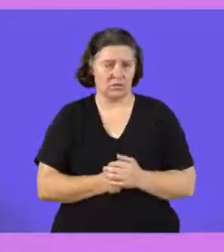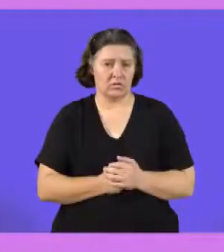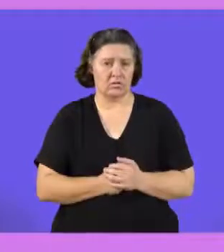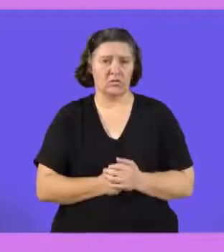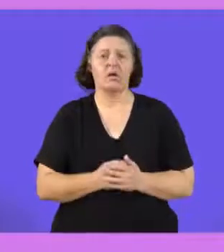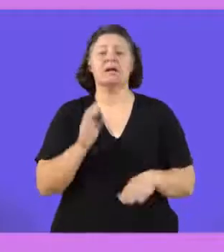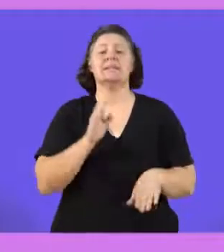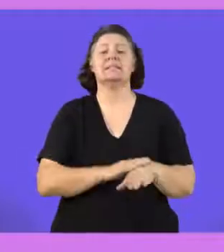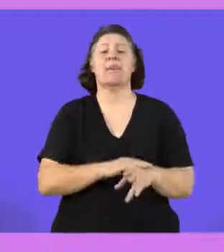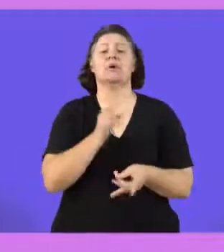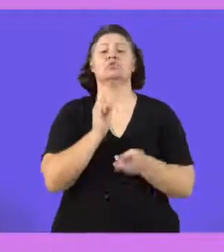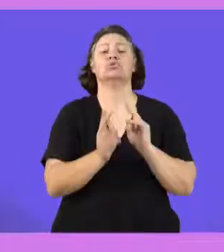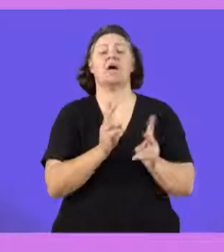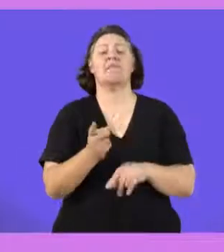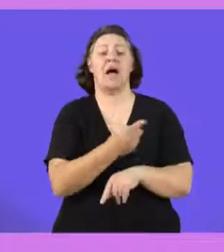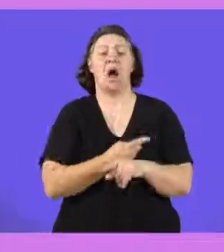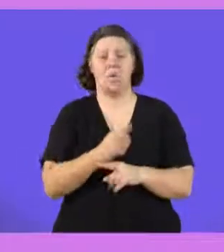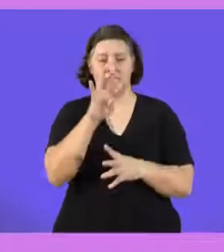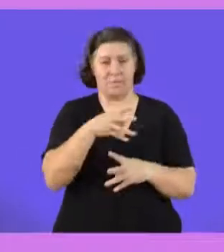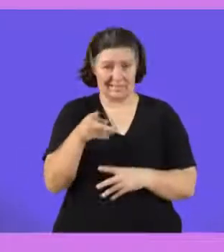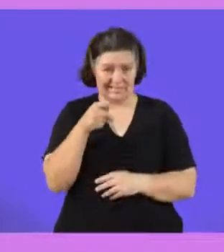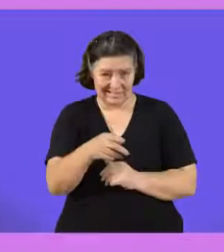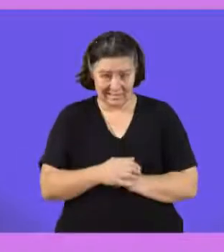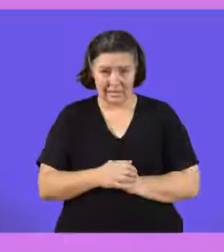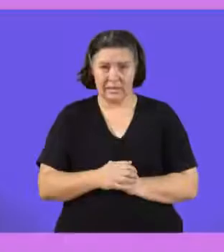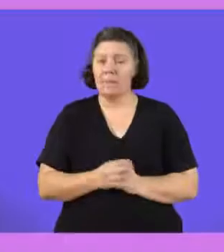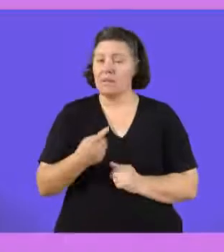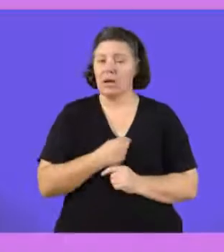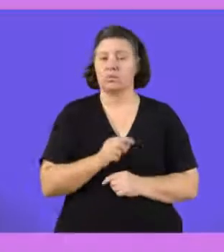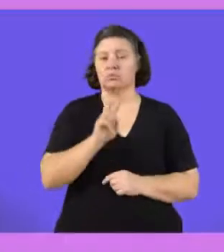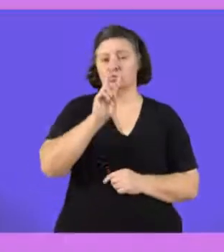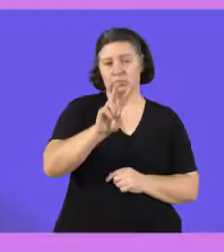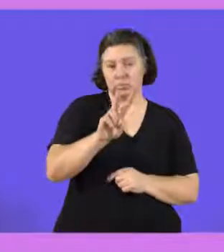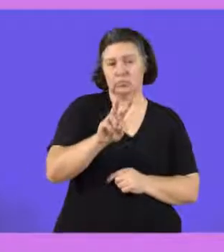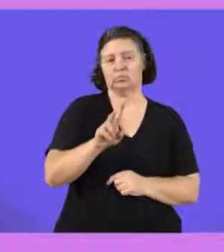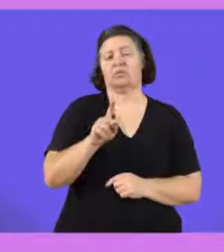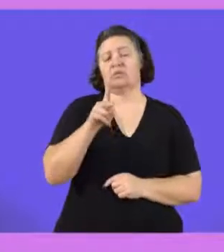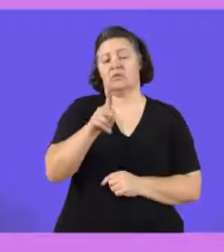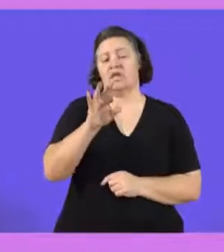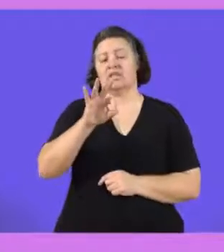question. It says write down the time in 12-hour format. So that will give us then